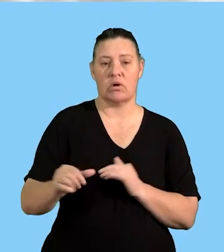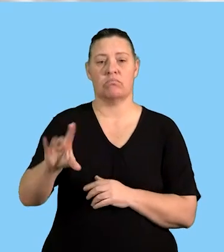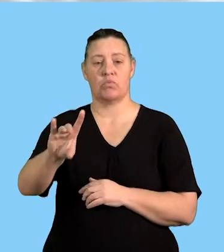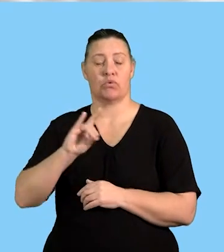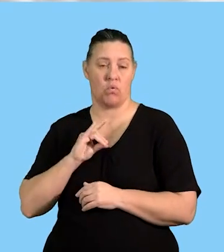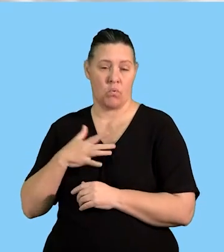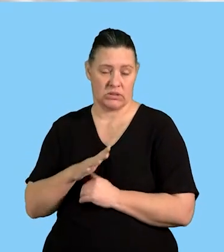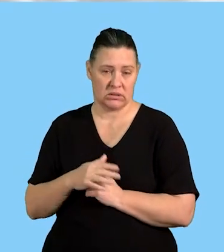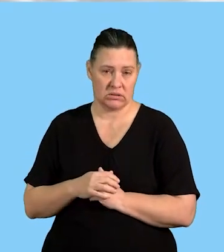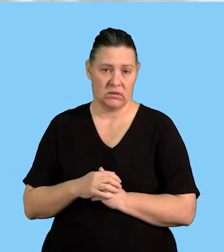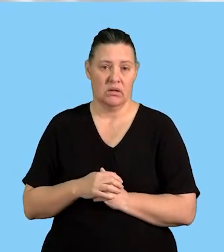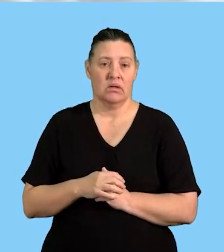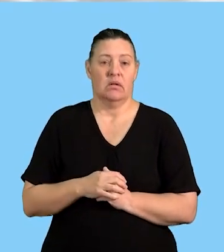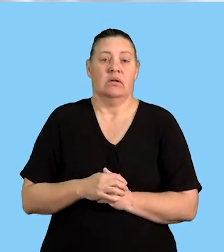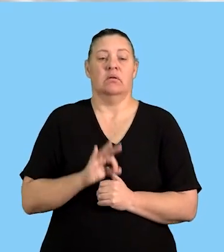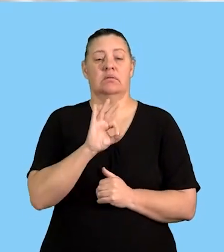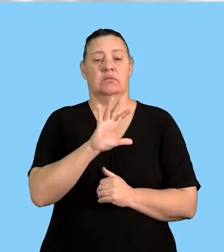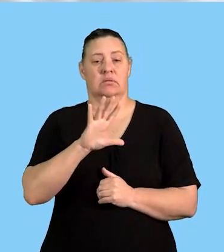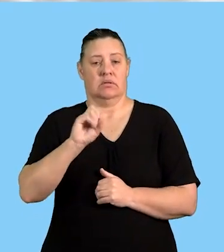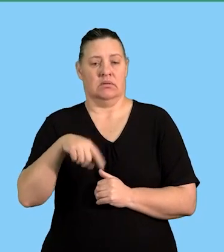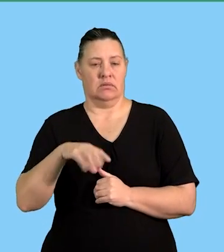And in this case, this is your